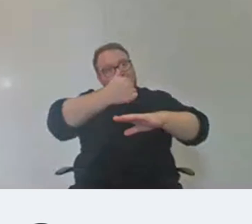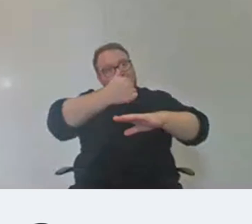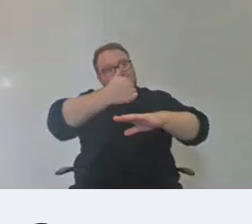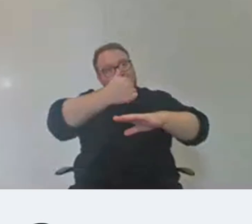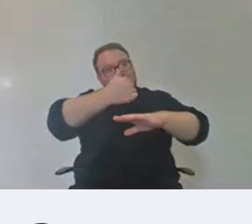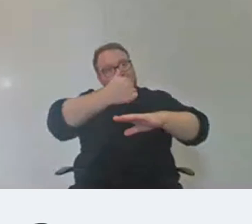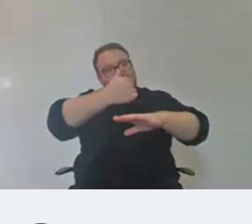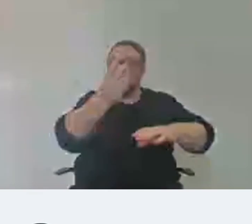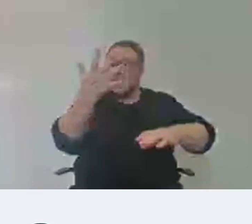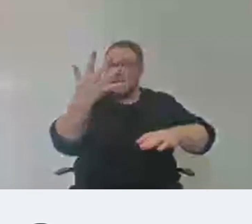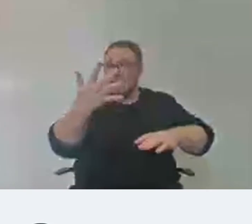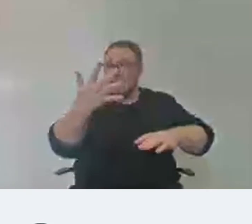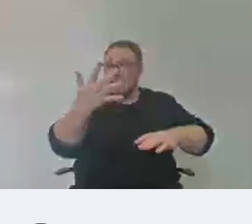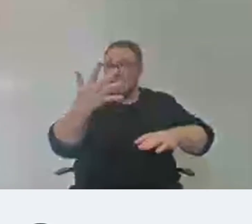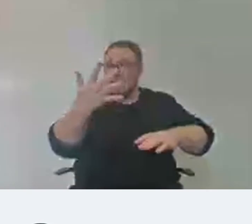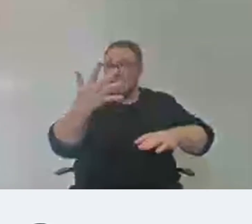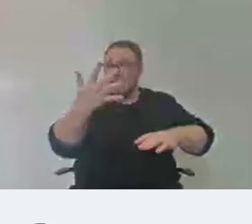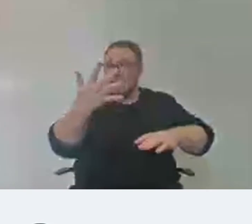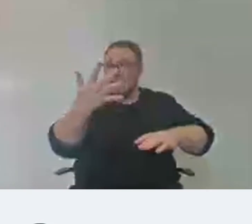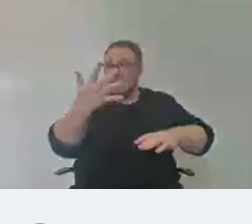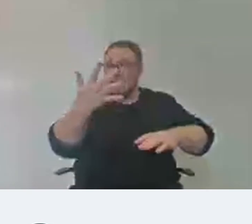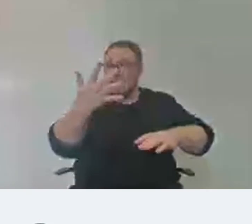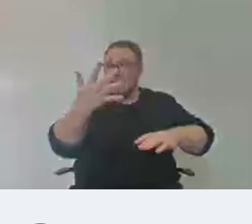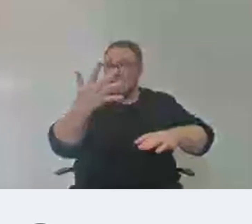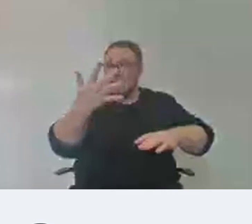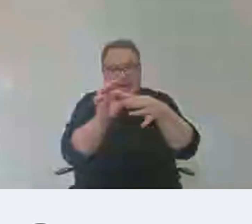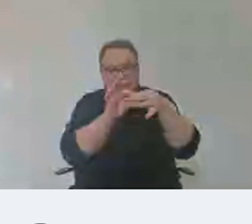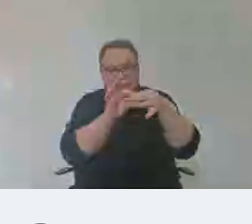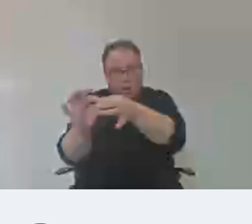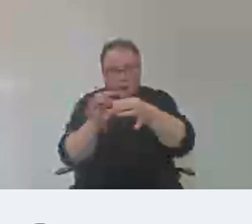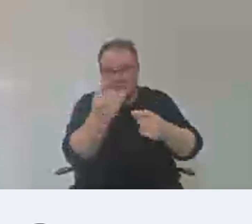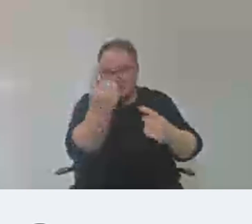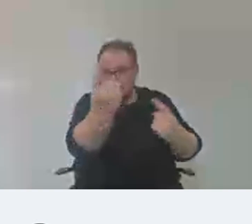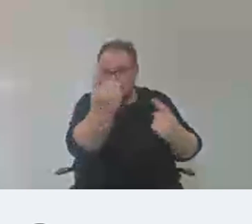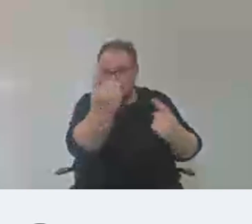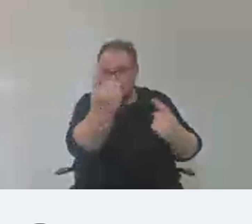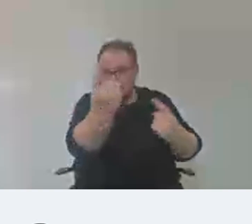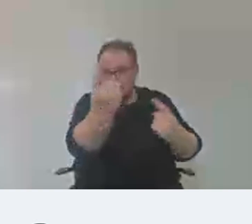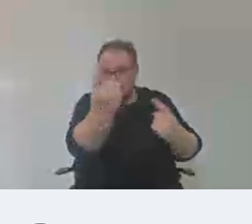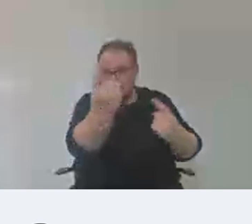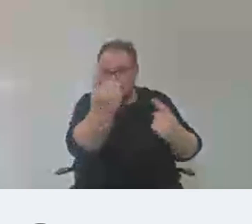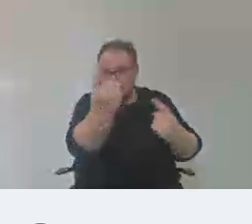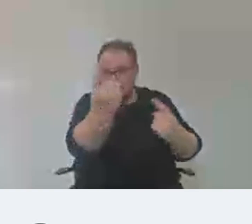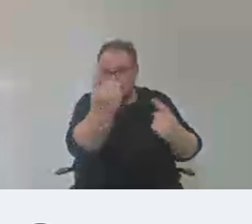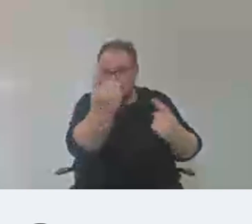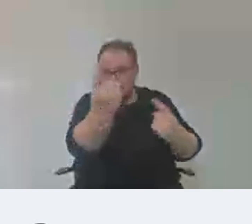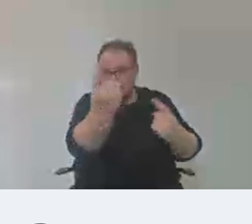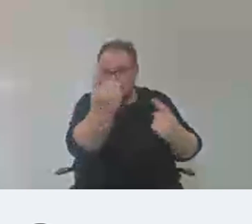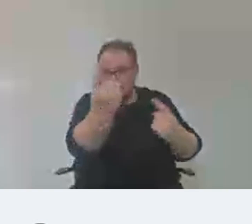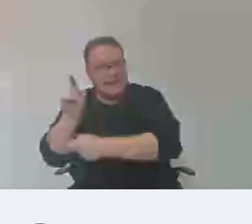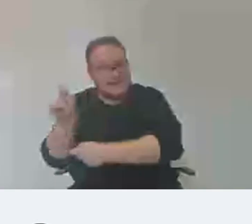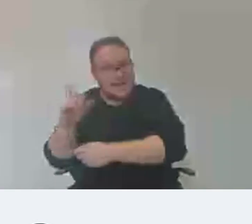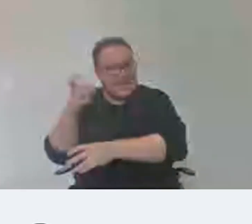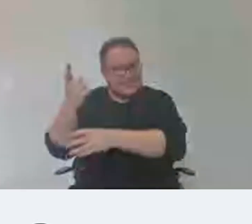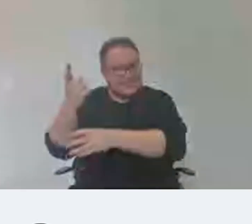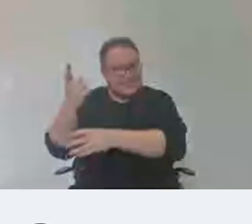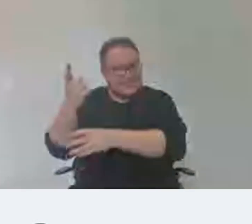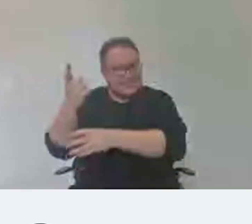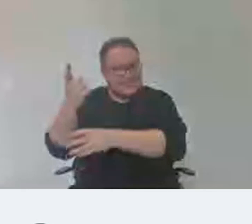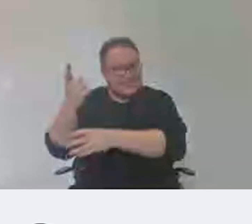across Staffordshire. Each network has a clinical director who's a GP who has that leadership role. We also have